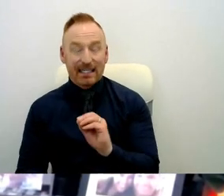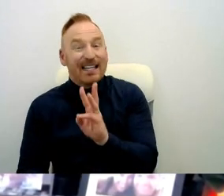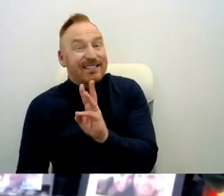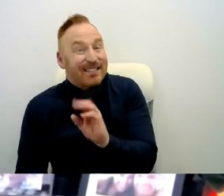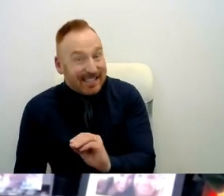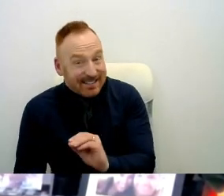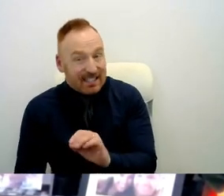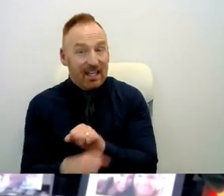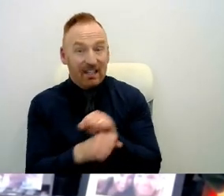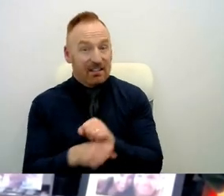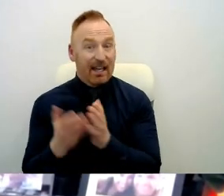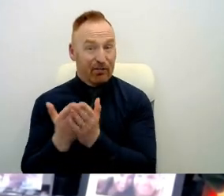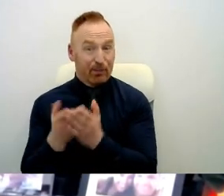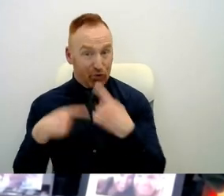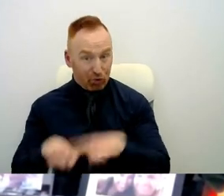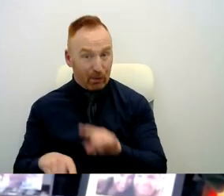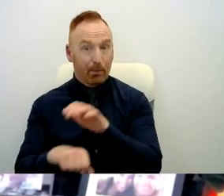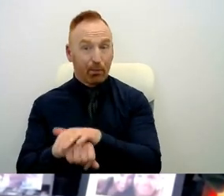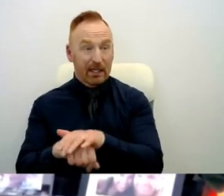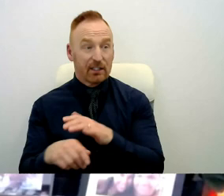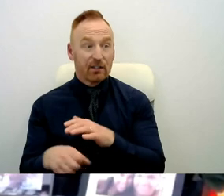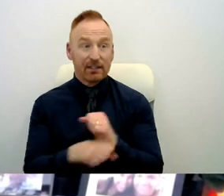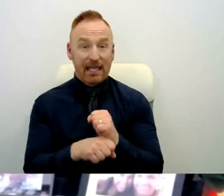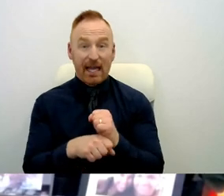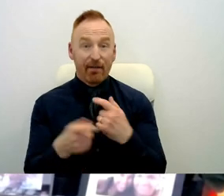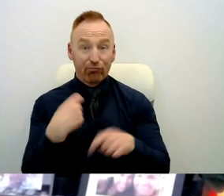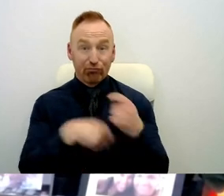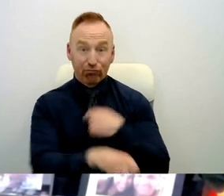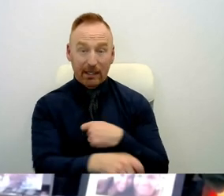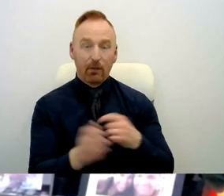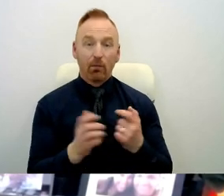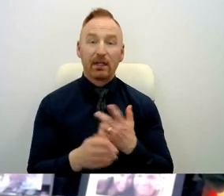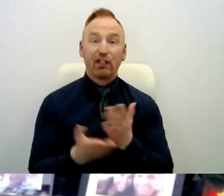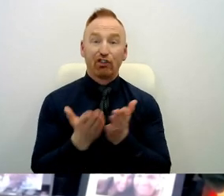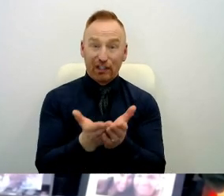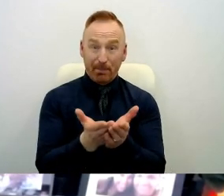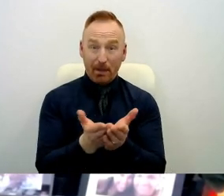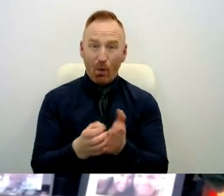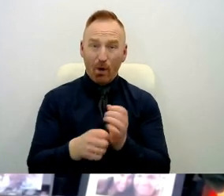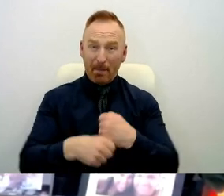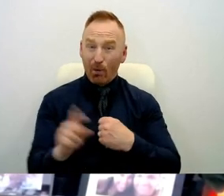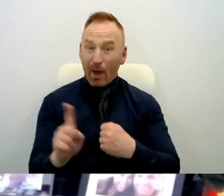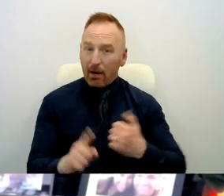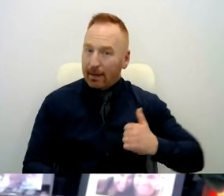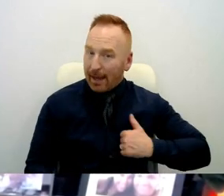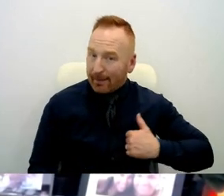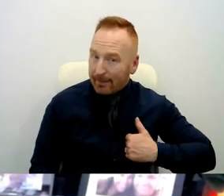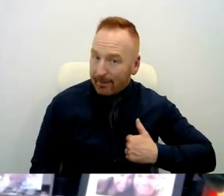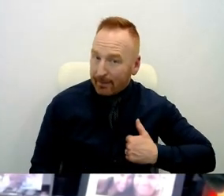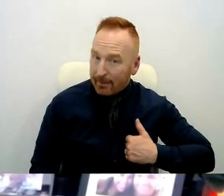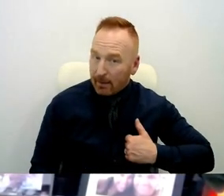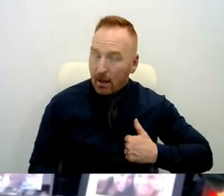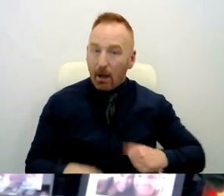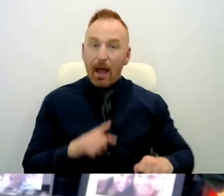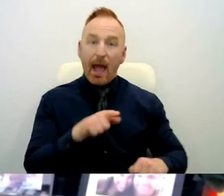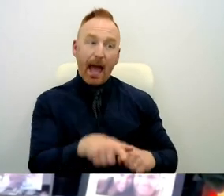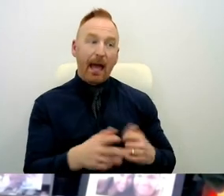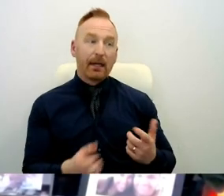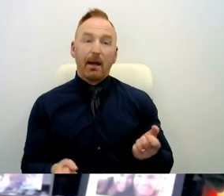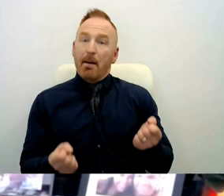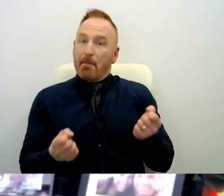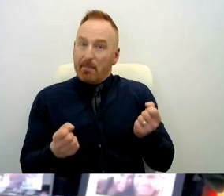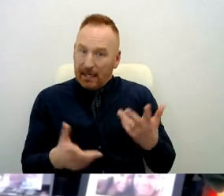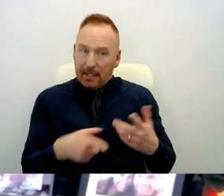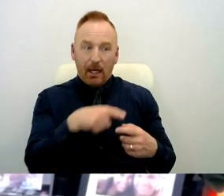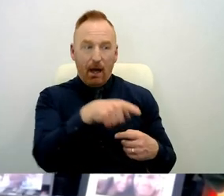the slave ships that had been used during the British slave trade were actually built in Canada. And West Indian slaves were also bought by